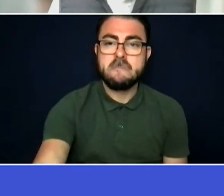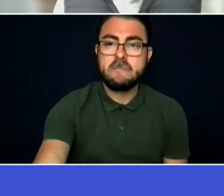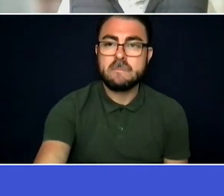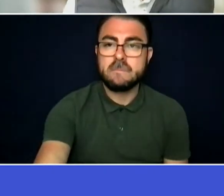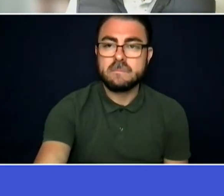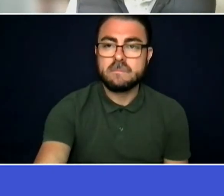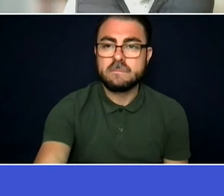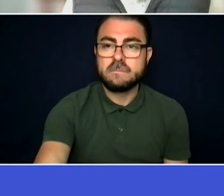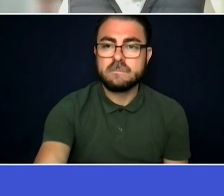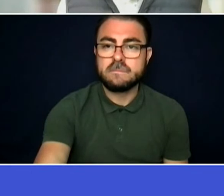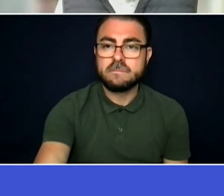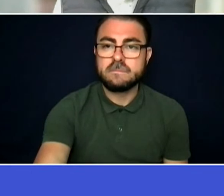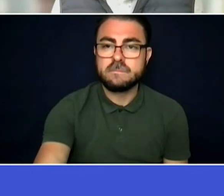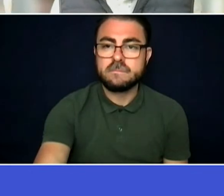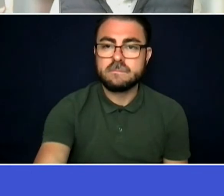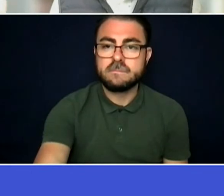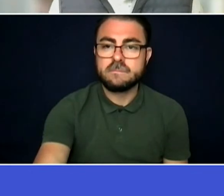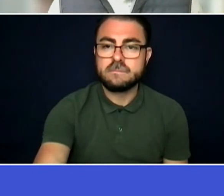And so